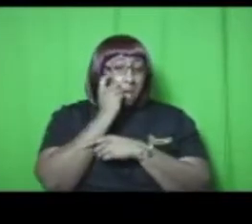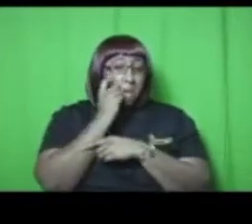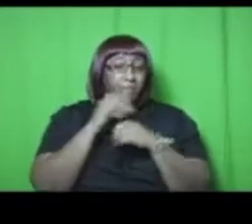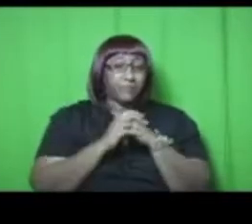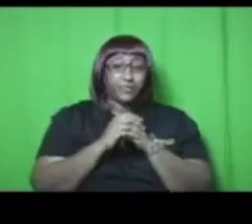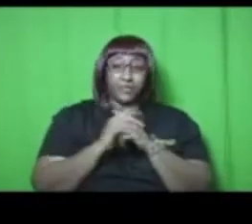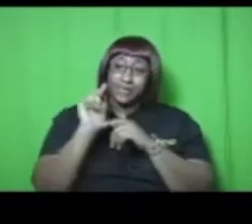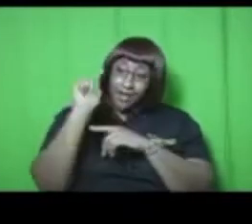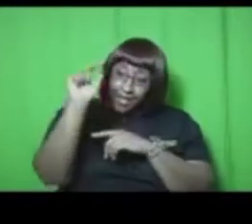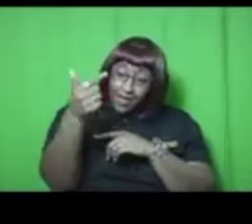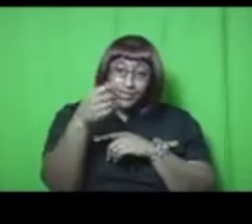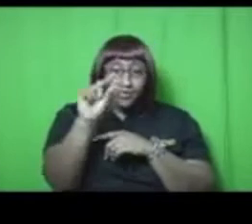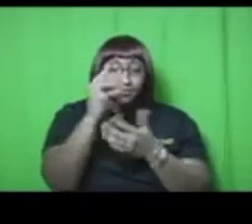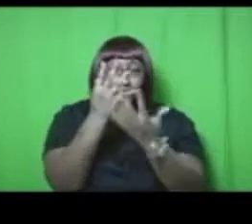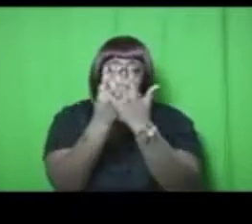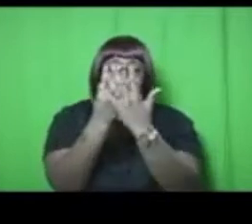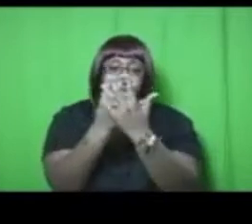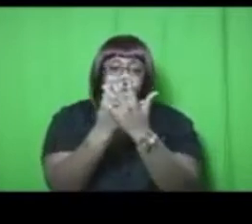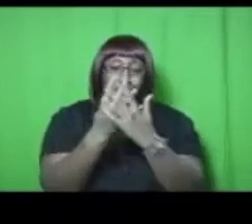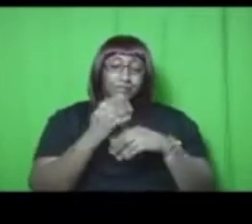and later to a prison.